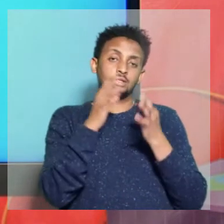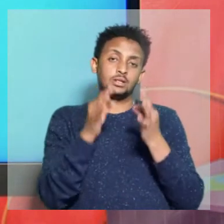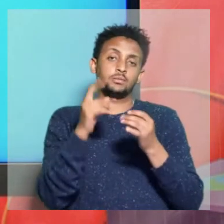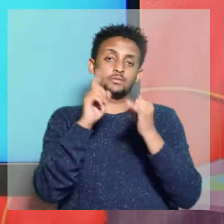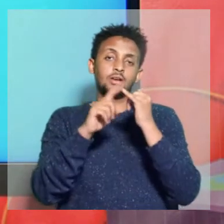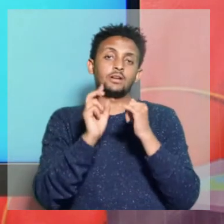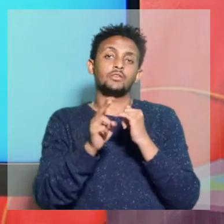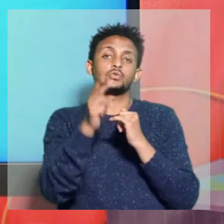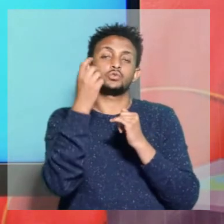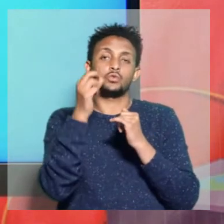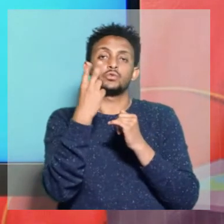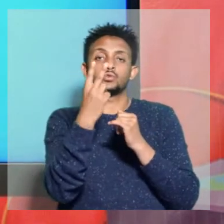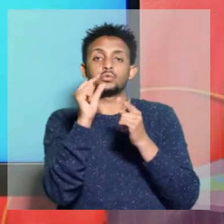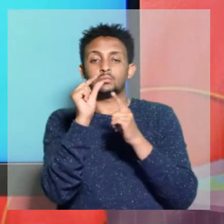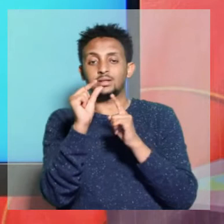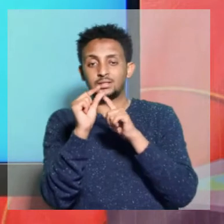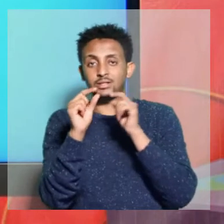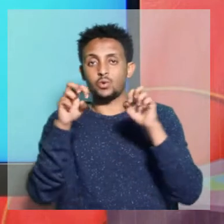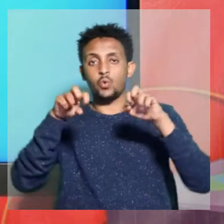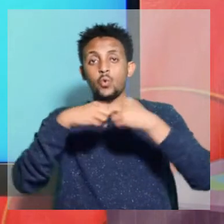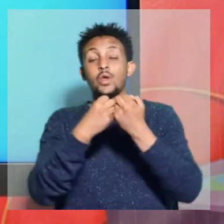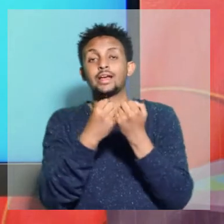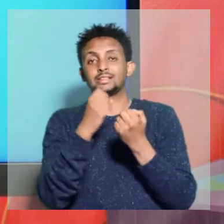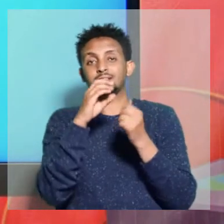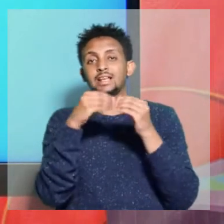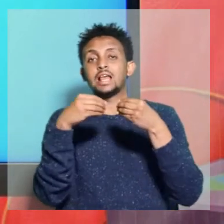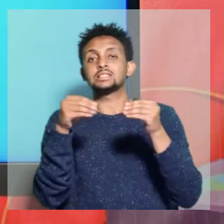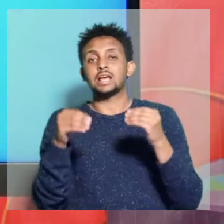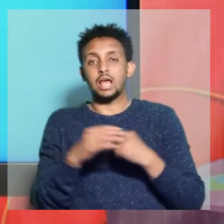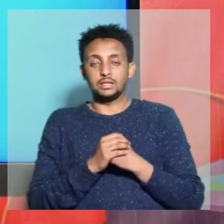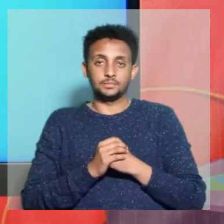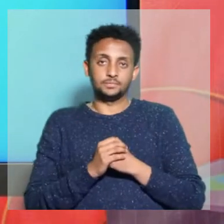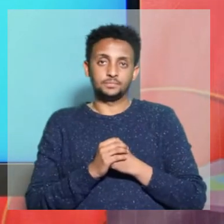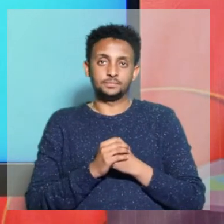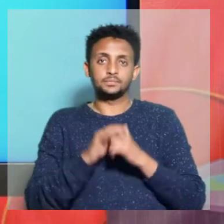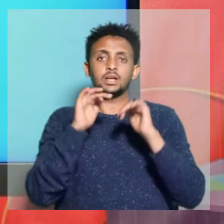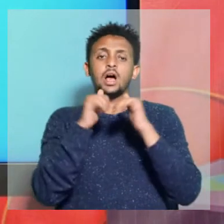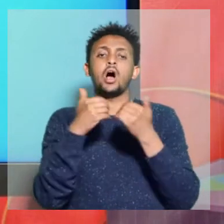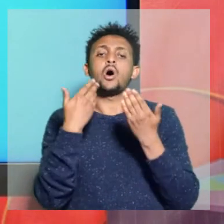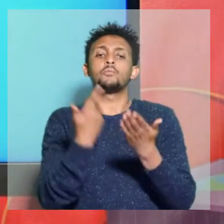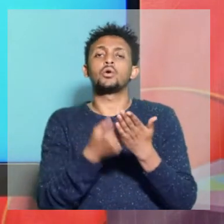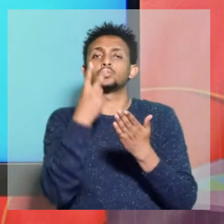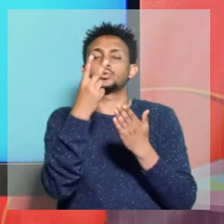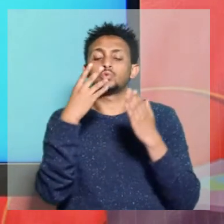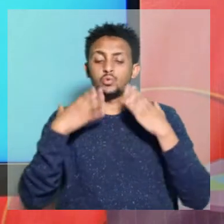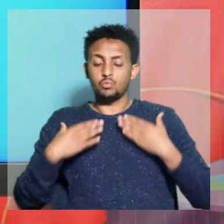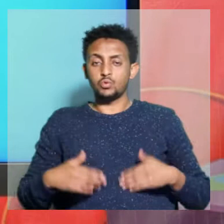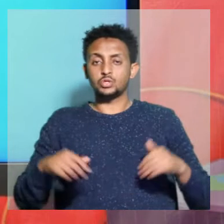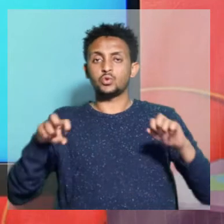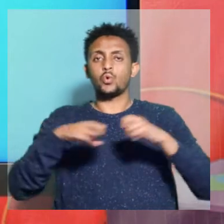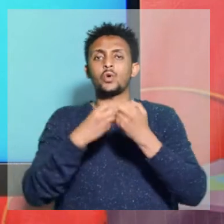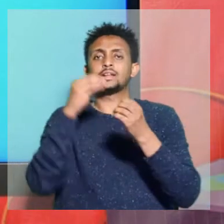the final velocity of two particles colliding elastically. How about if two bodies are